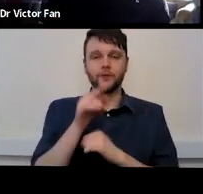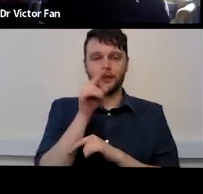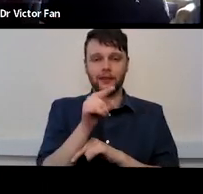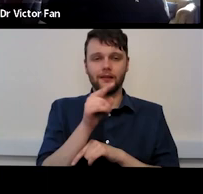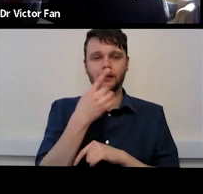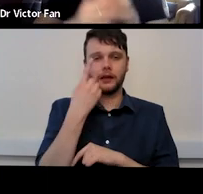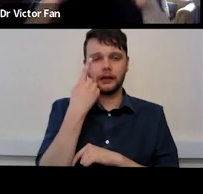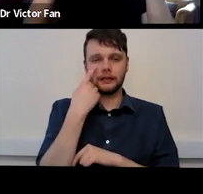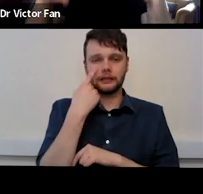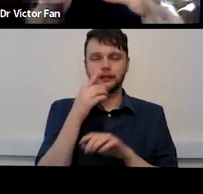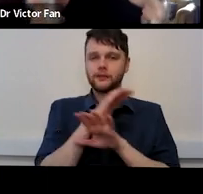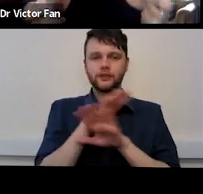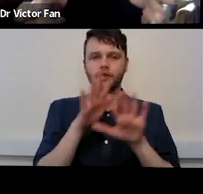case